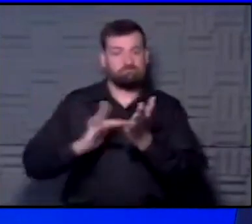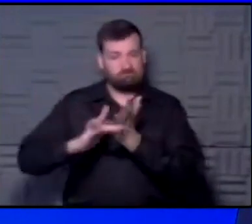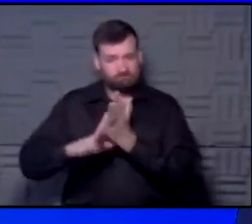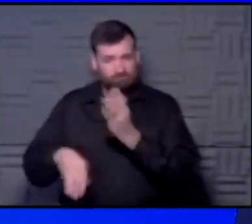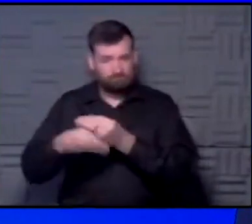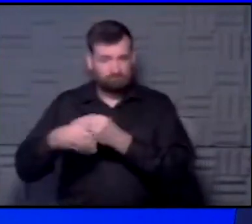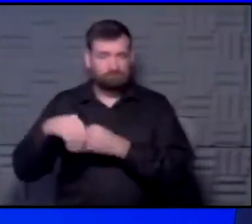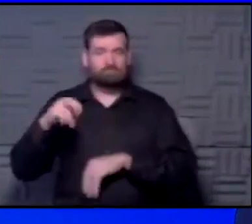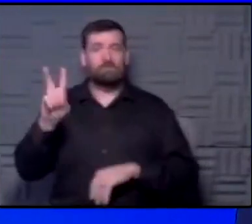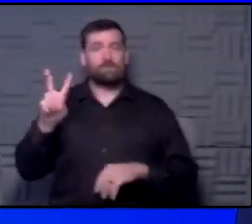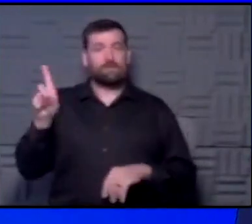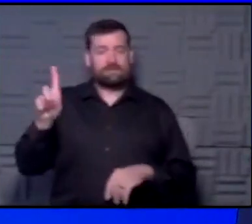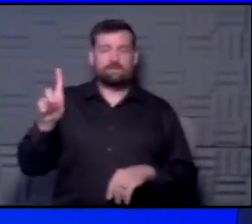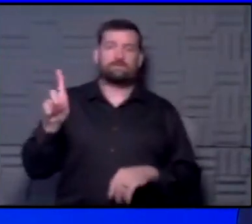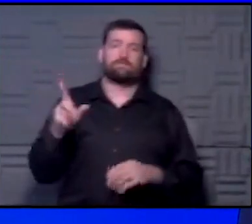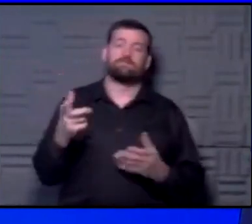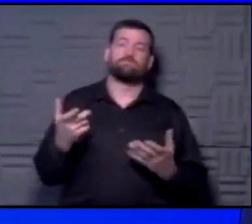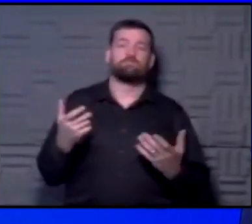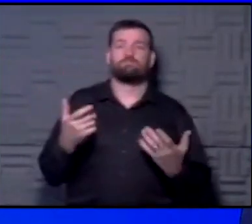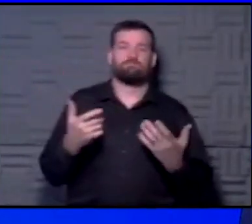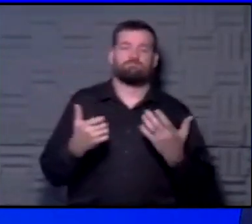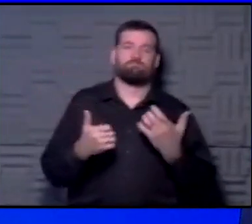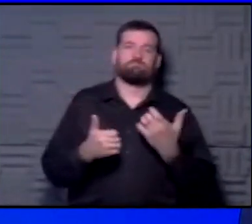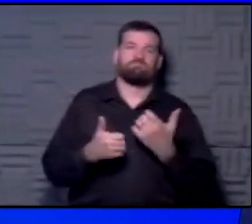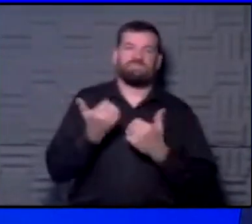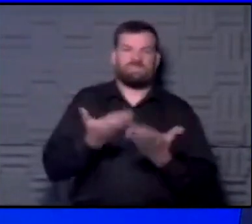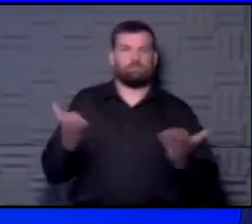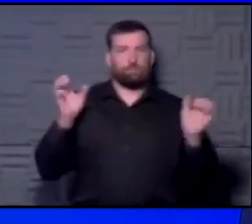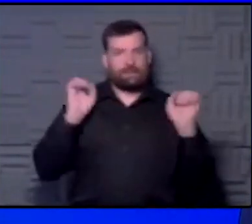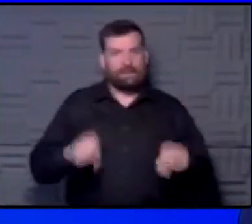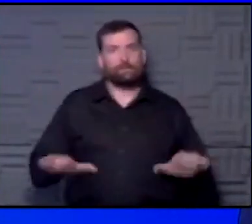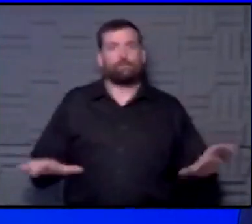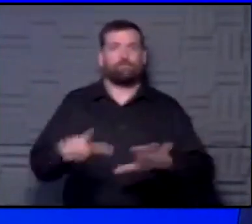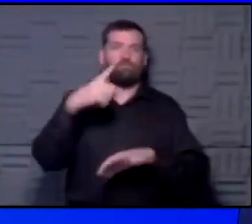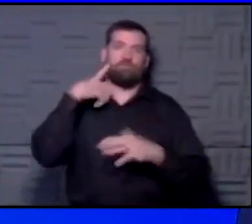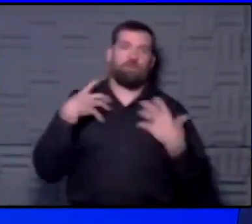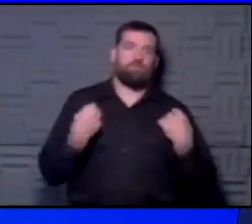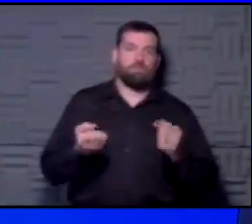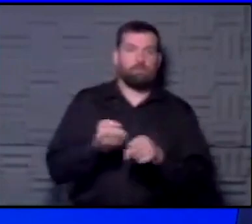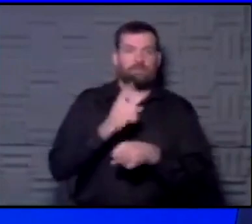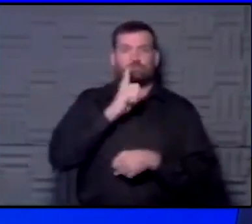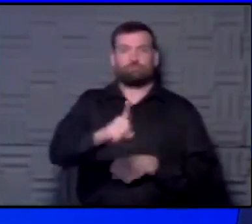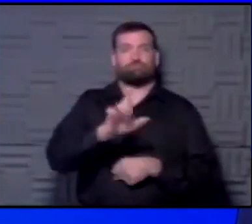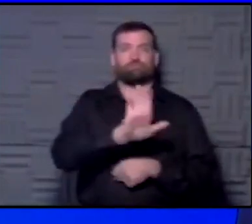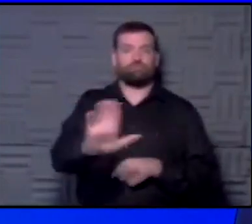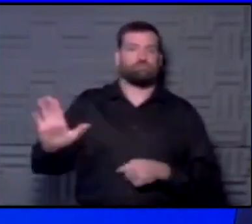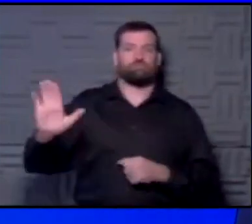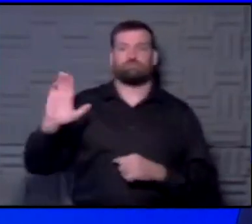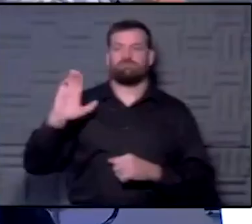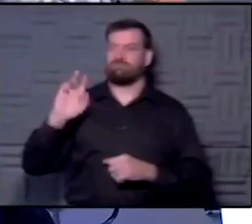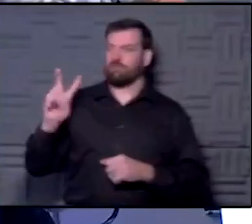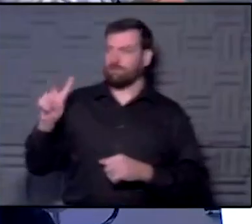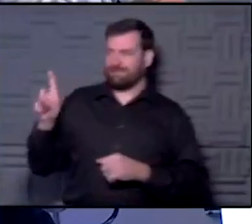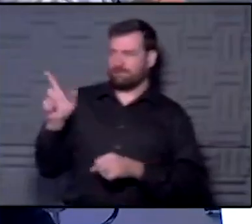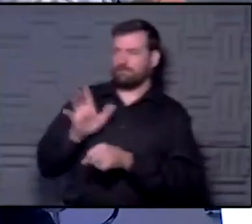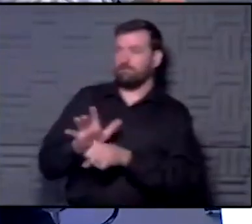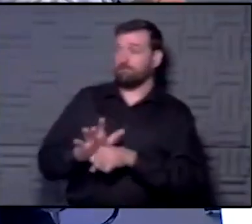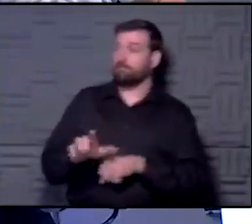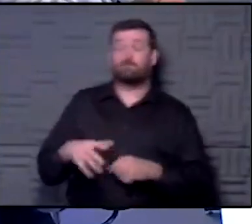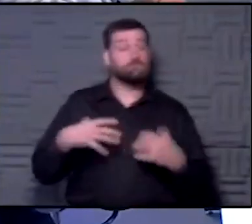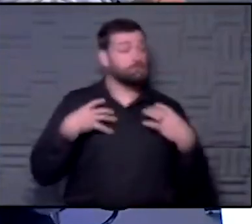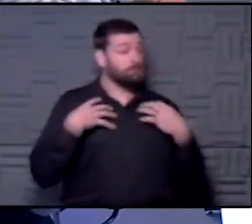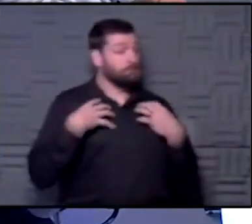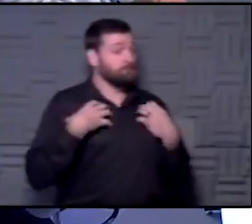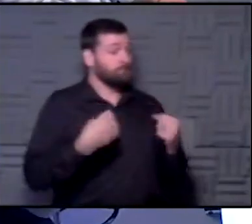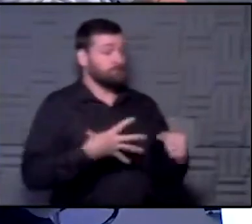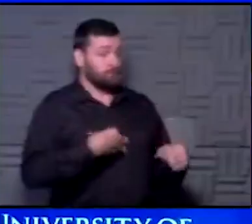D, that's probably one of the biggest things that you can do for your health is make sure that your vitamin D levels are good. But I know as a healthy white guy,